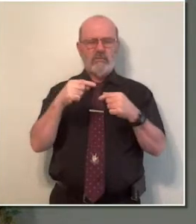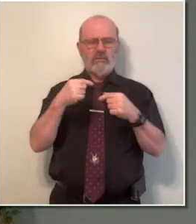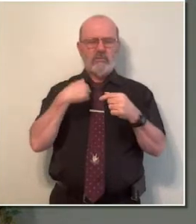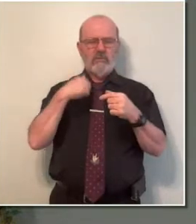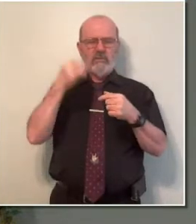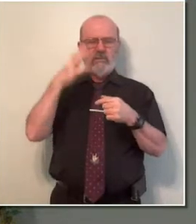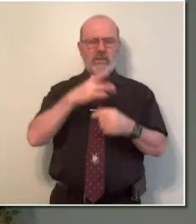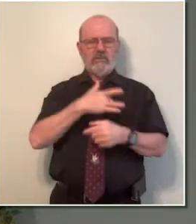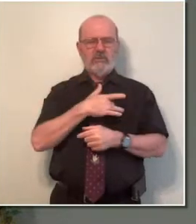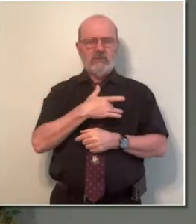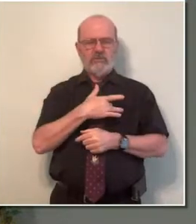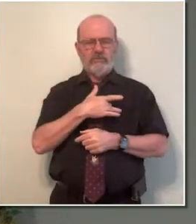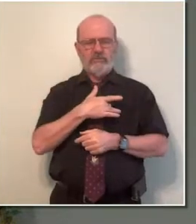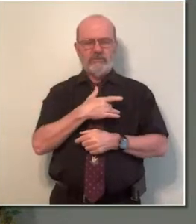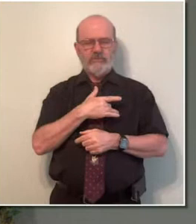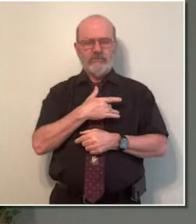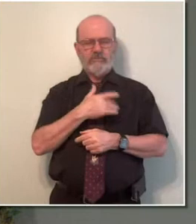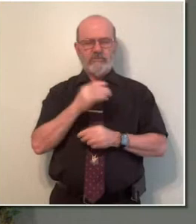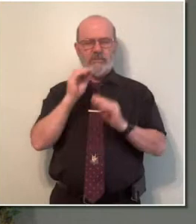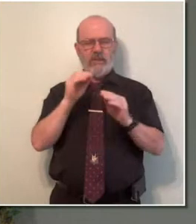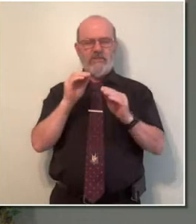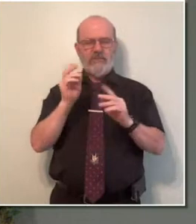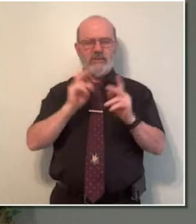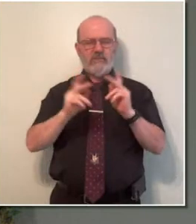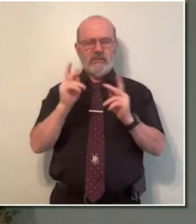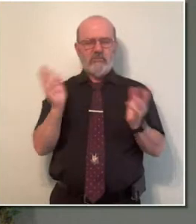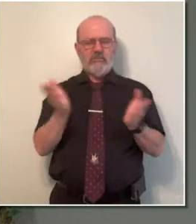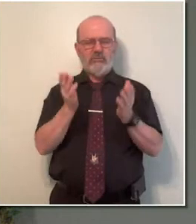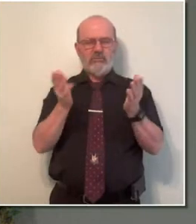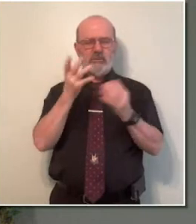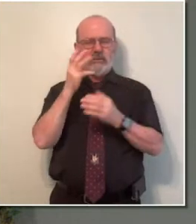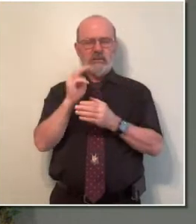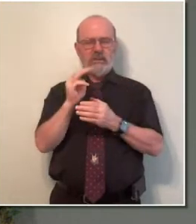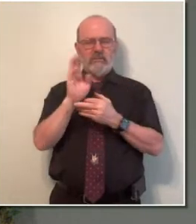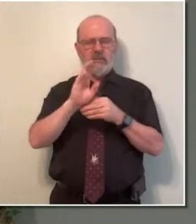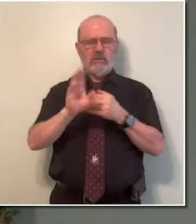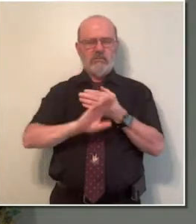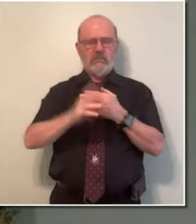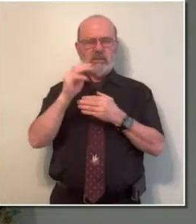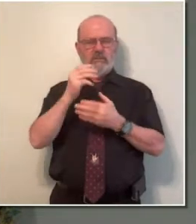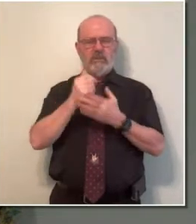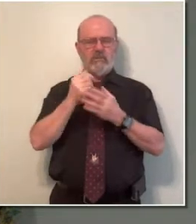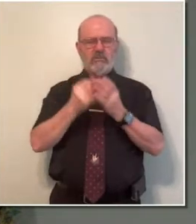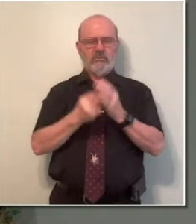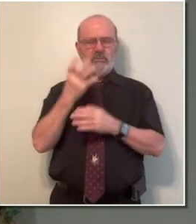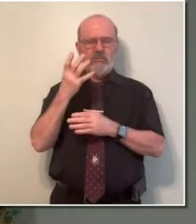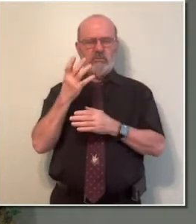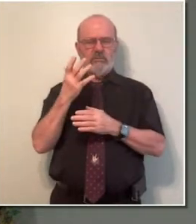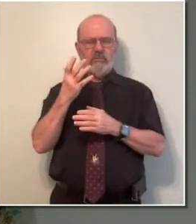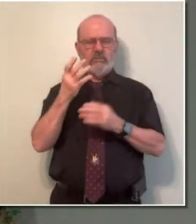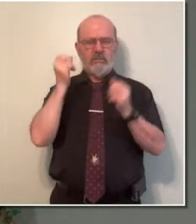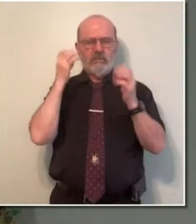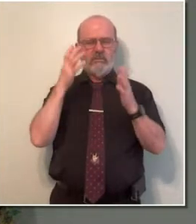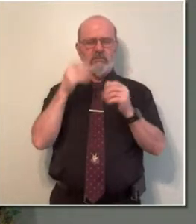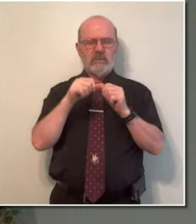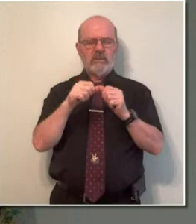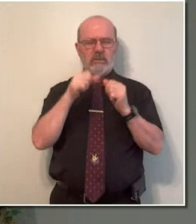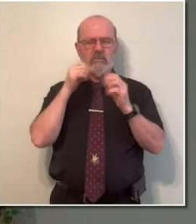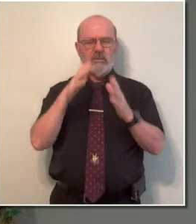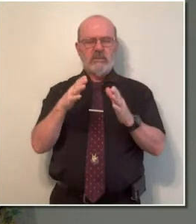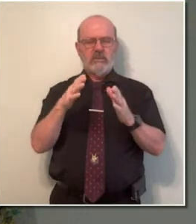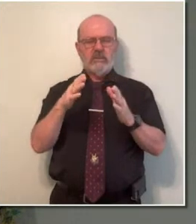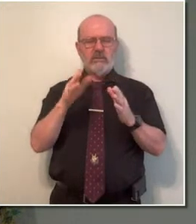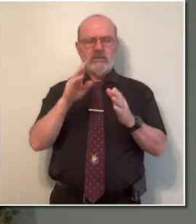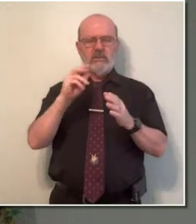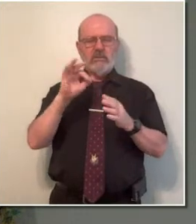heart and would feed the flock and encourage them and protect them and help them to grow. And Father, continue to bless the Weebs in